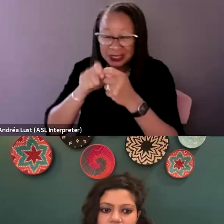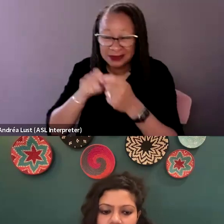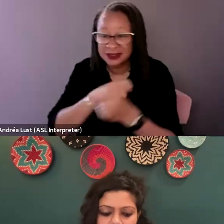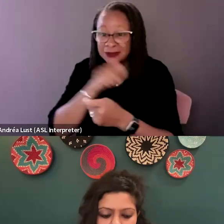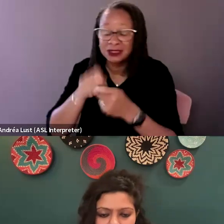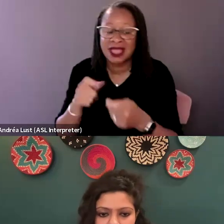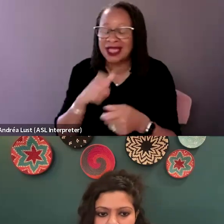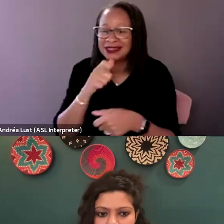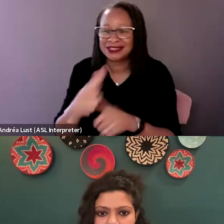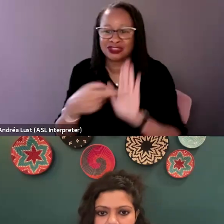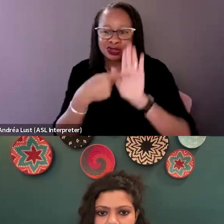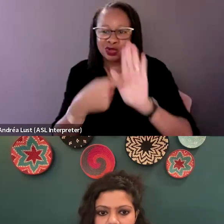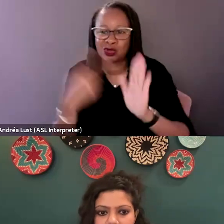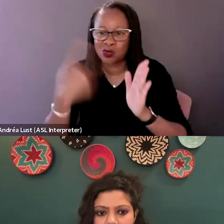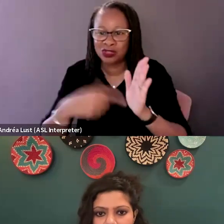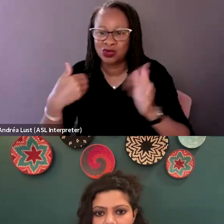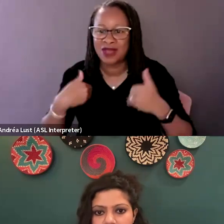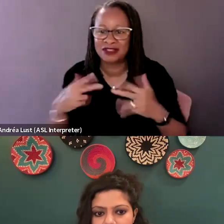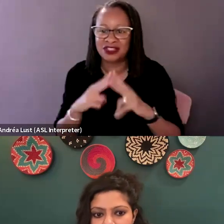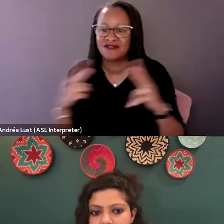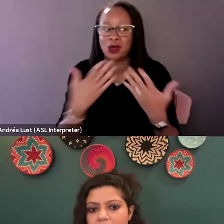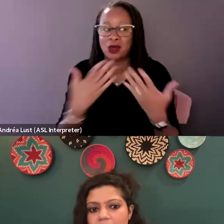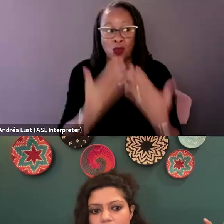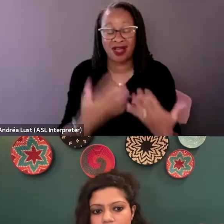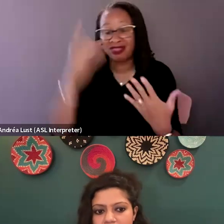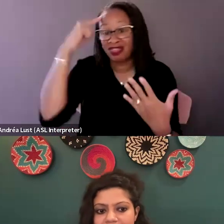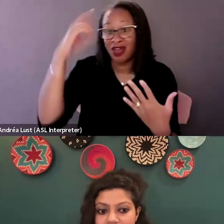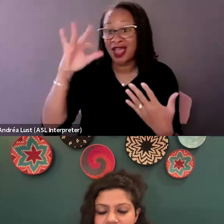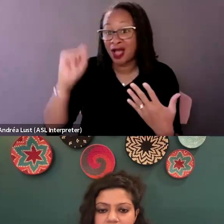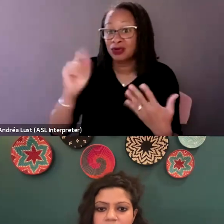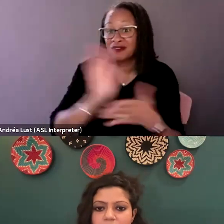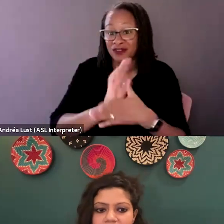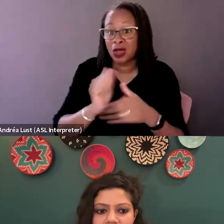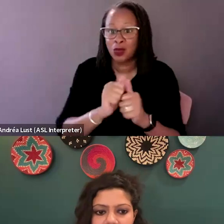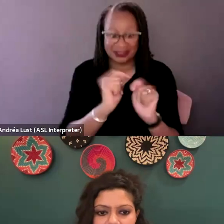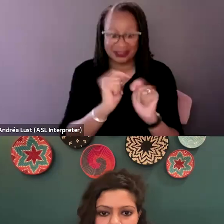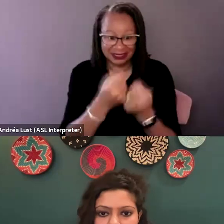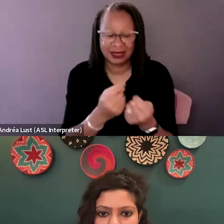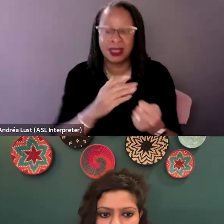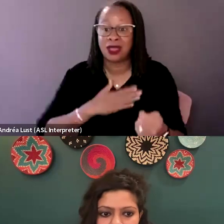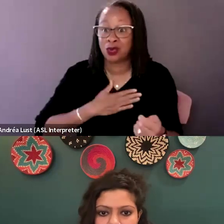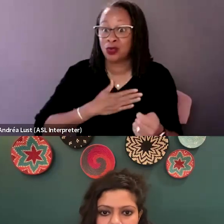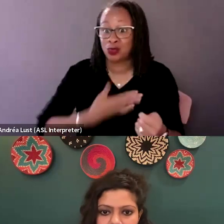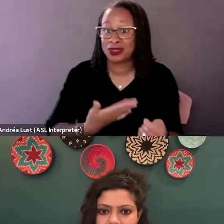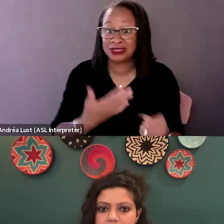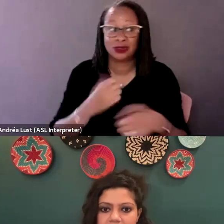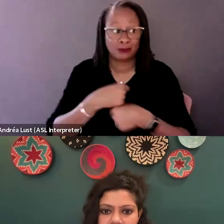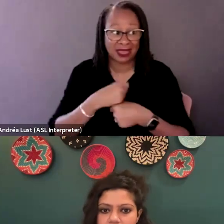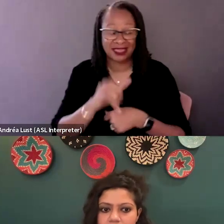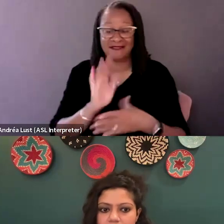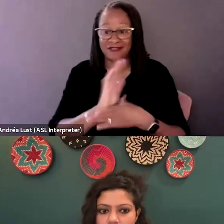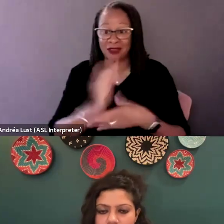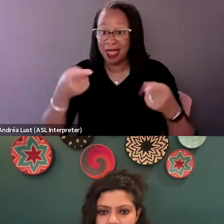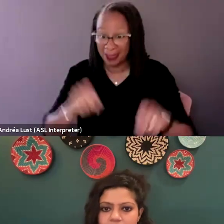not as interesting a kind of determinant, right? It's like I agree. because you're talking about slow cinema as